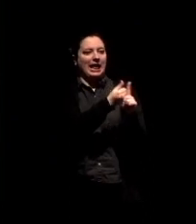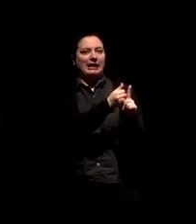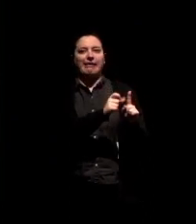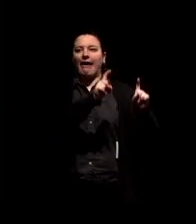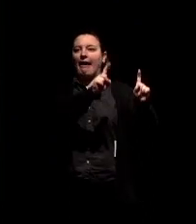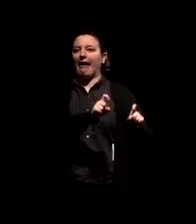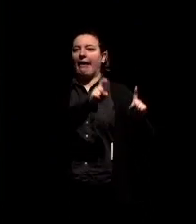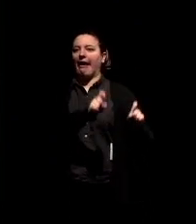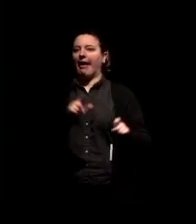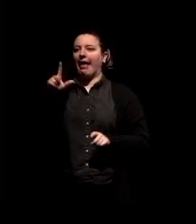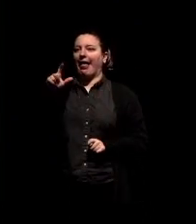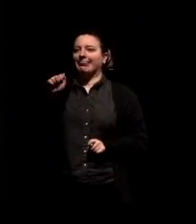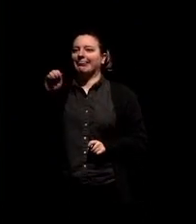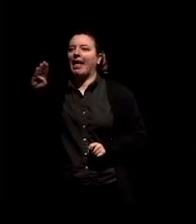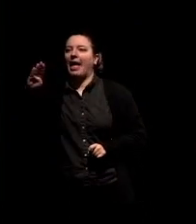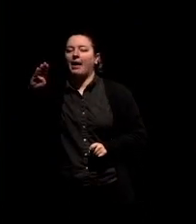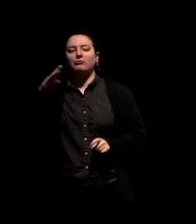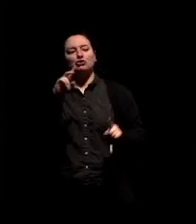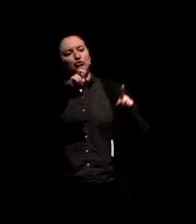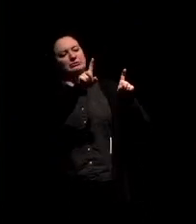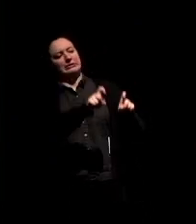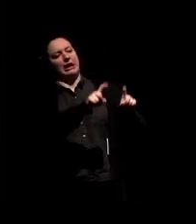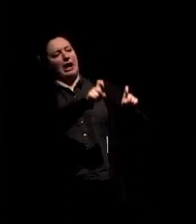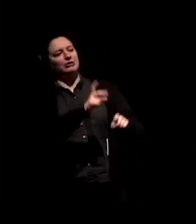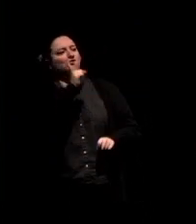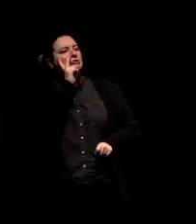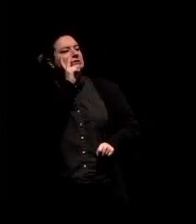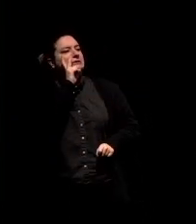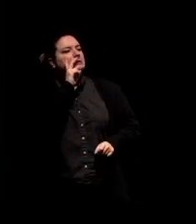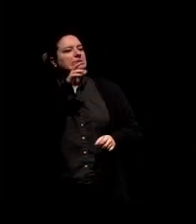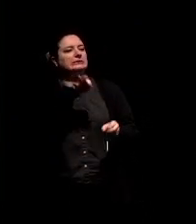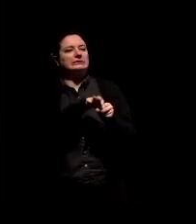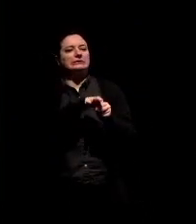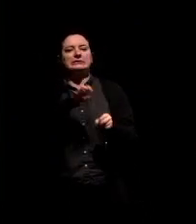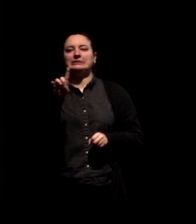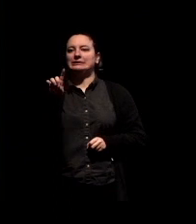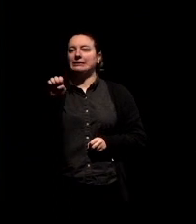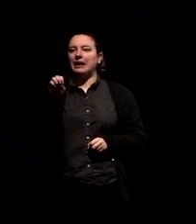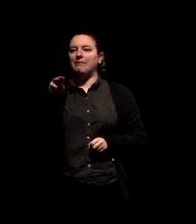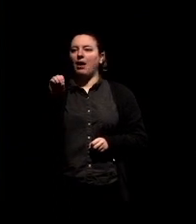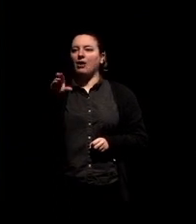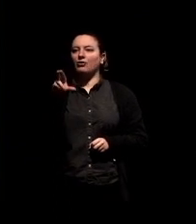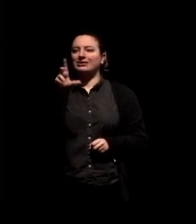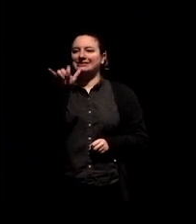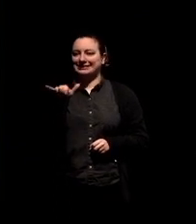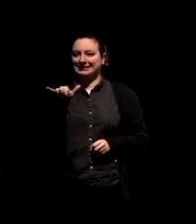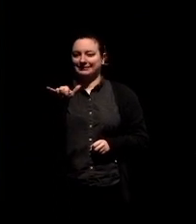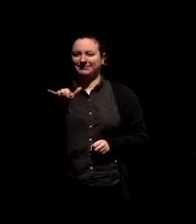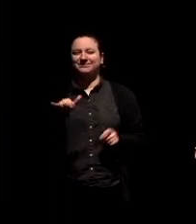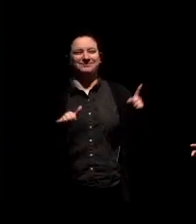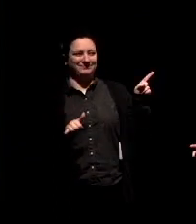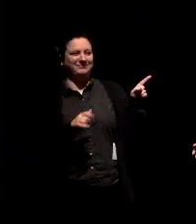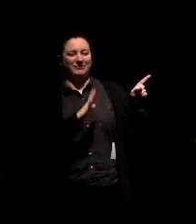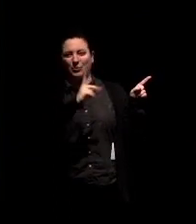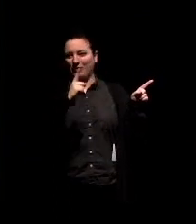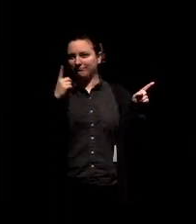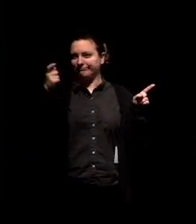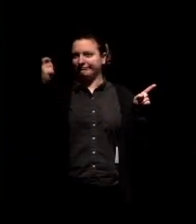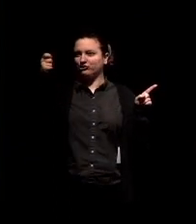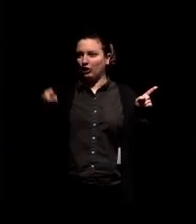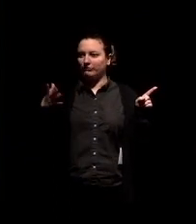a Supreme Court case from Justice Louis Brandeis, where he wrote about